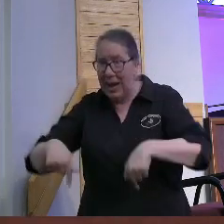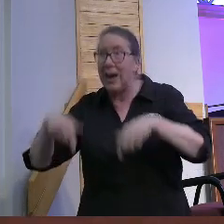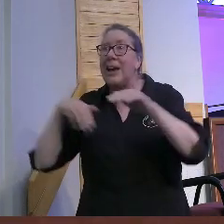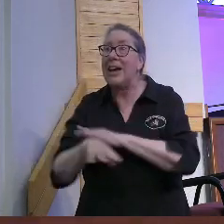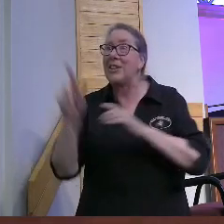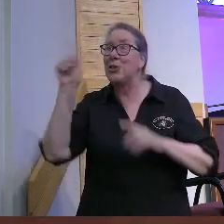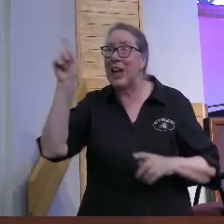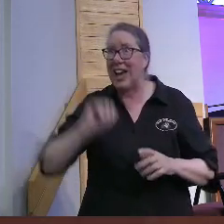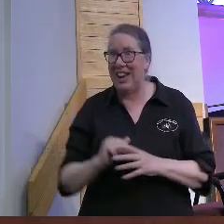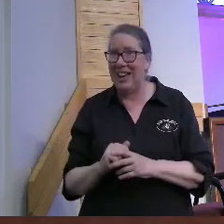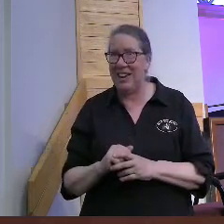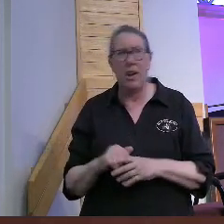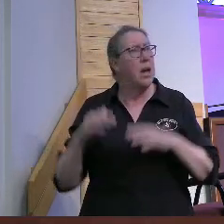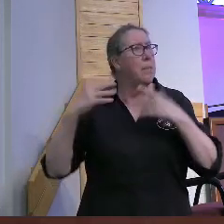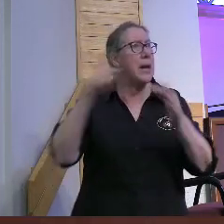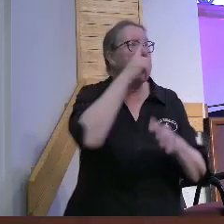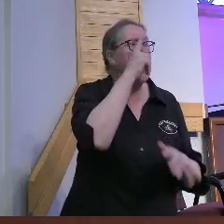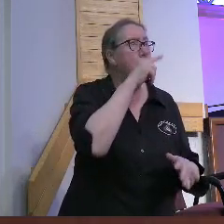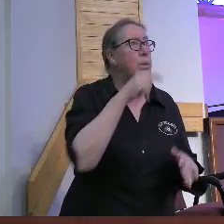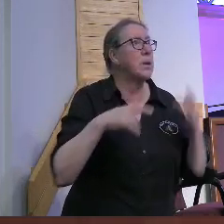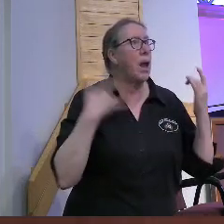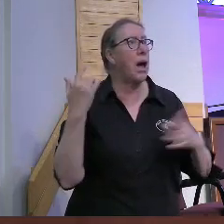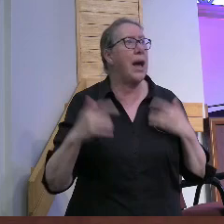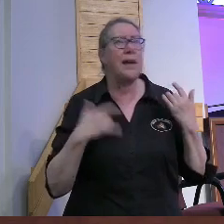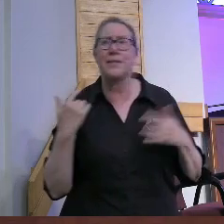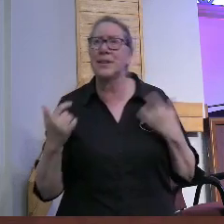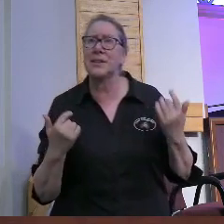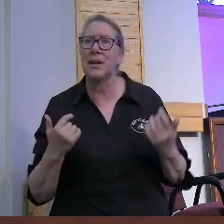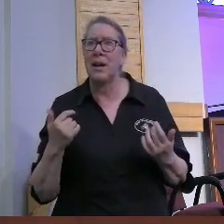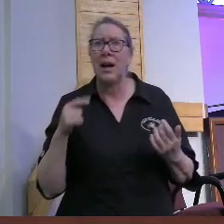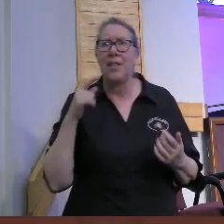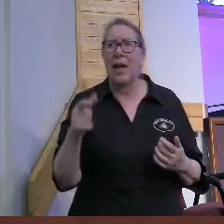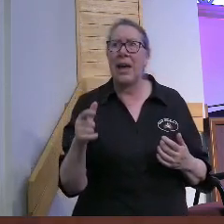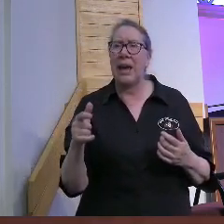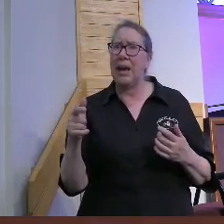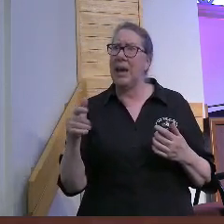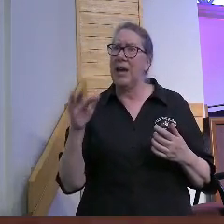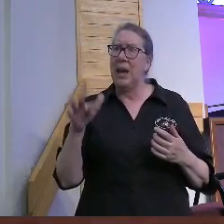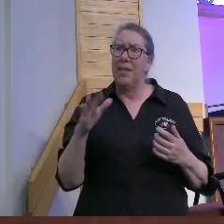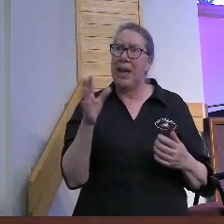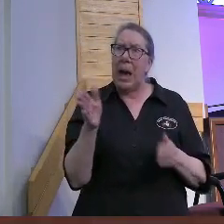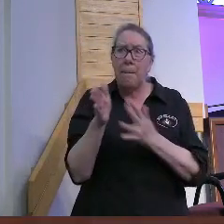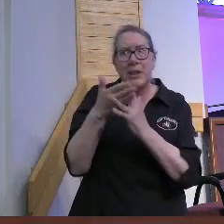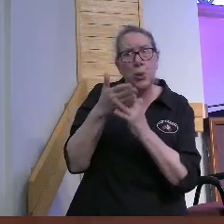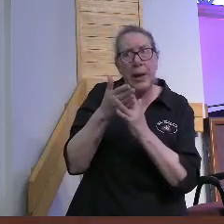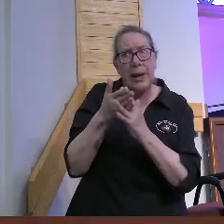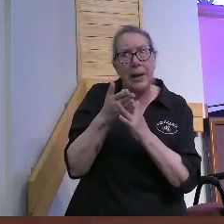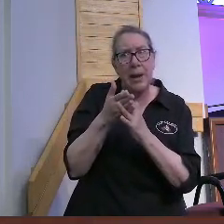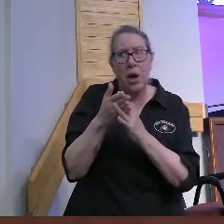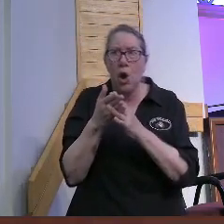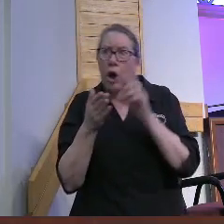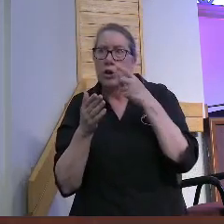today. You see, many people's lives, one man once said, many people's lives are being crucified between two thieves. Everyone say two